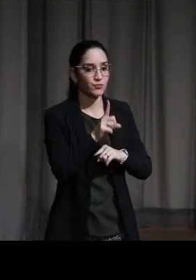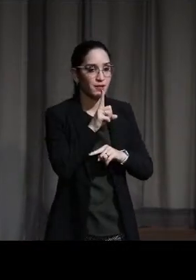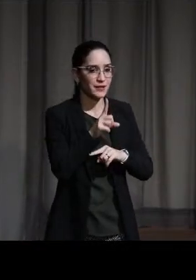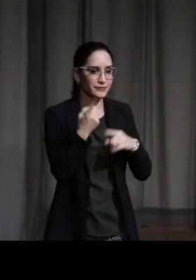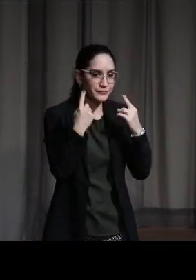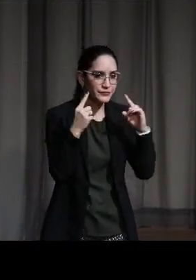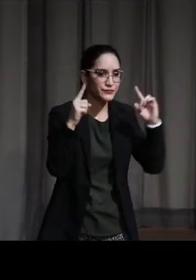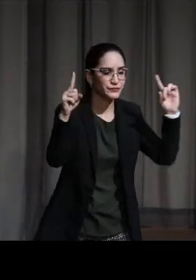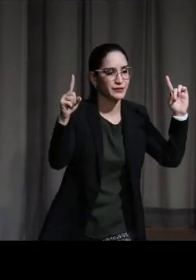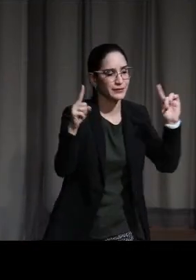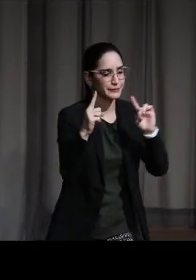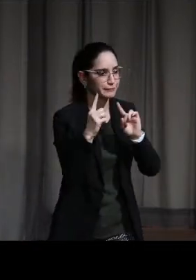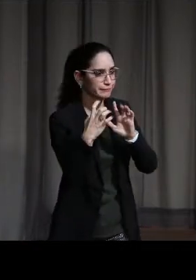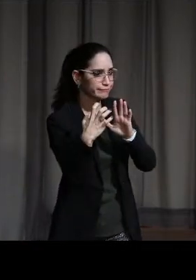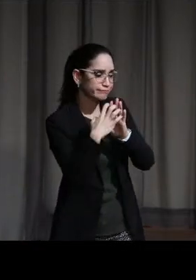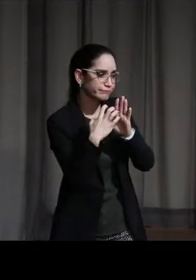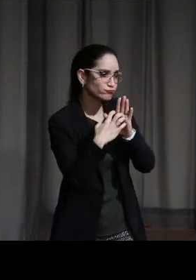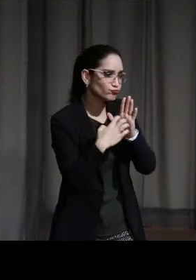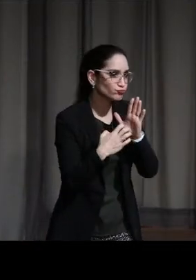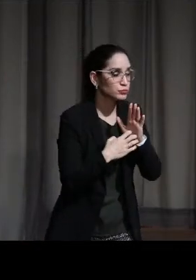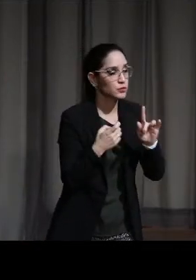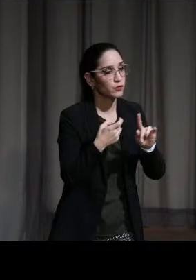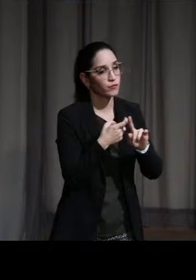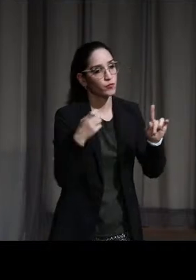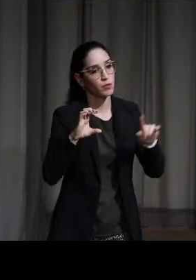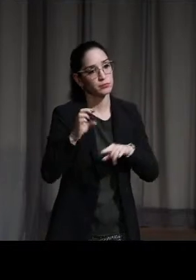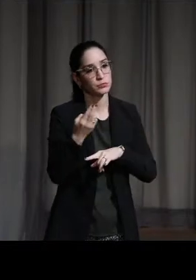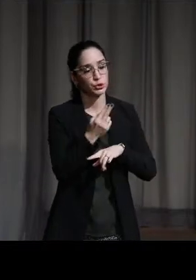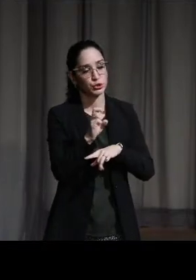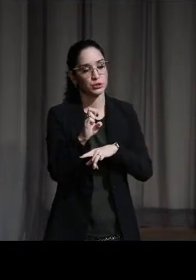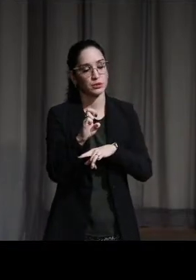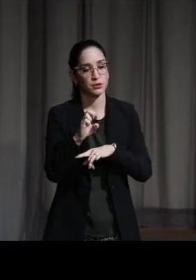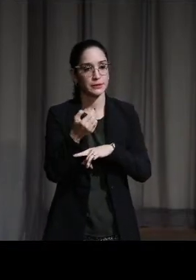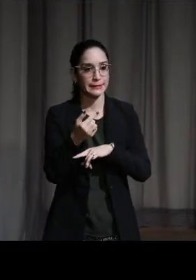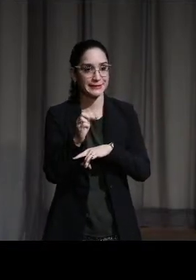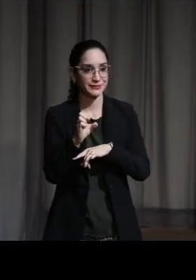same year by none other than Ernesto Che Guevara, in which it's called